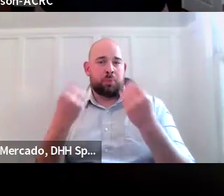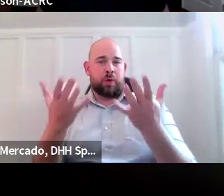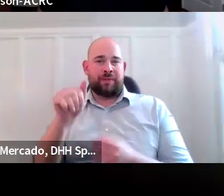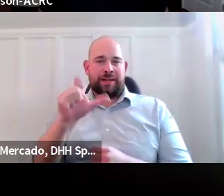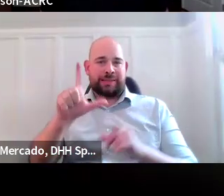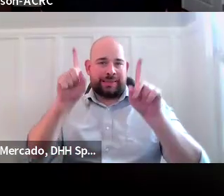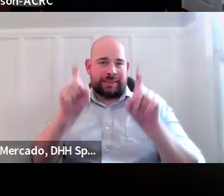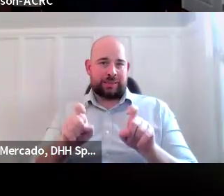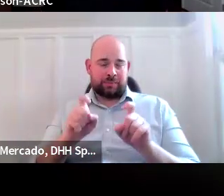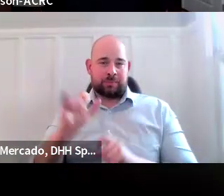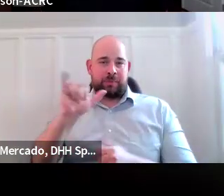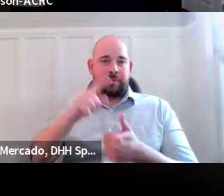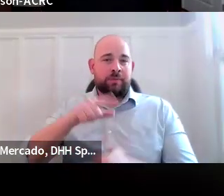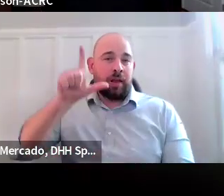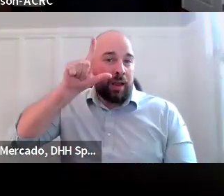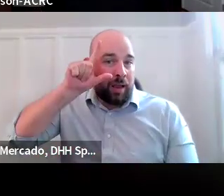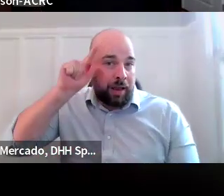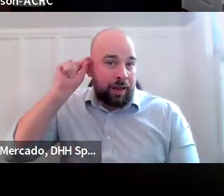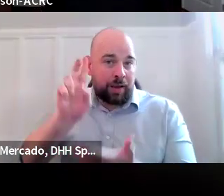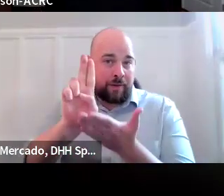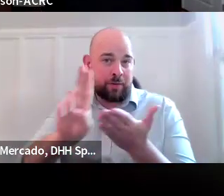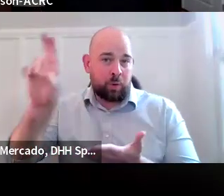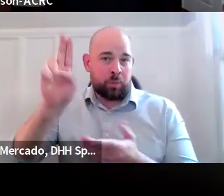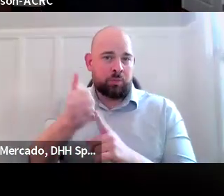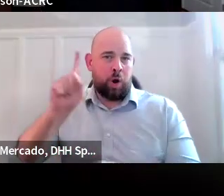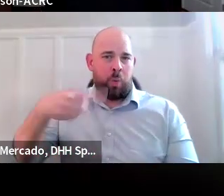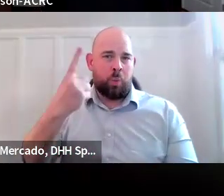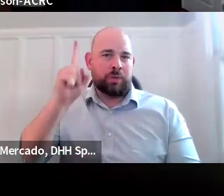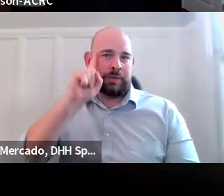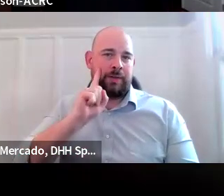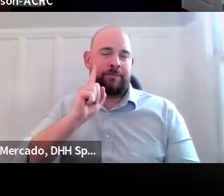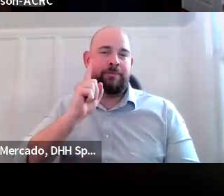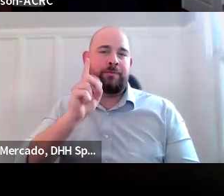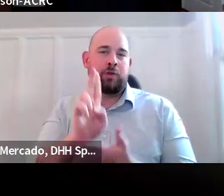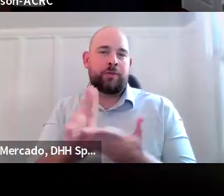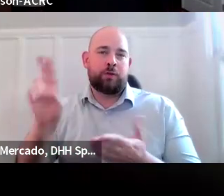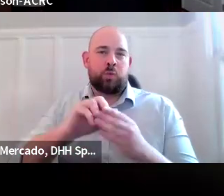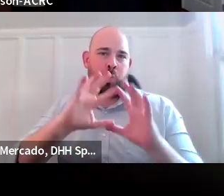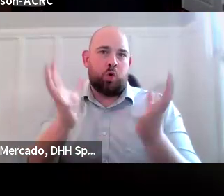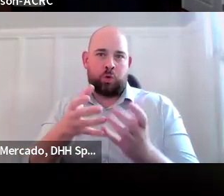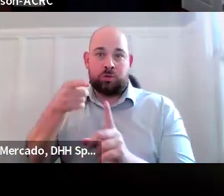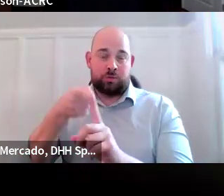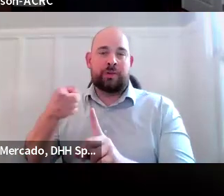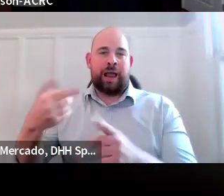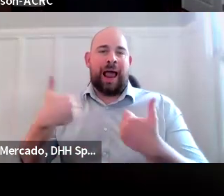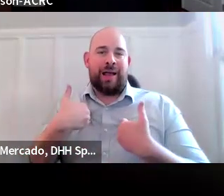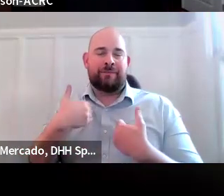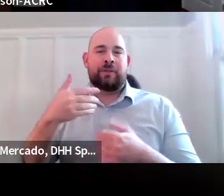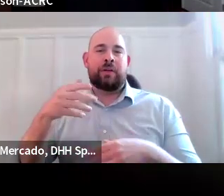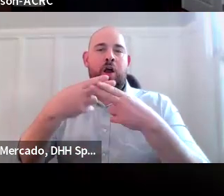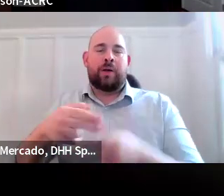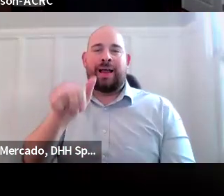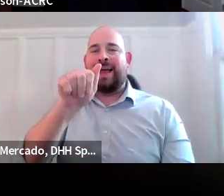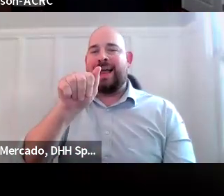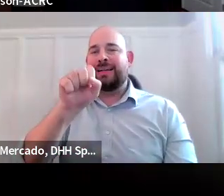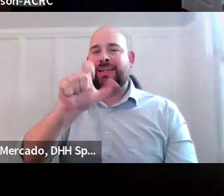Yes, I do know of some that provide that ASL exam. So Gallaudet University is an example, the